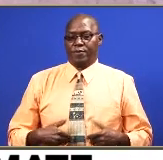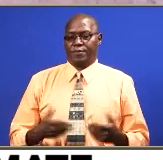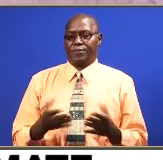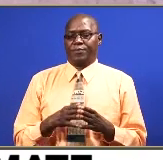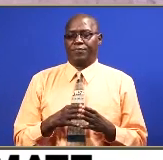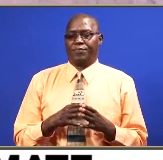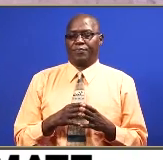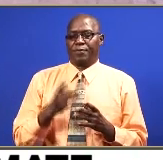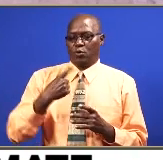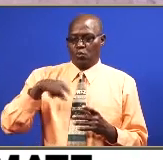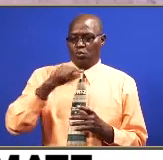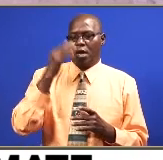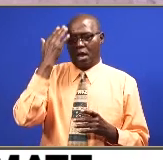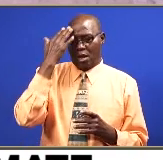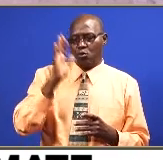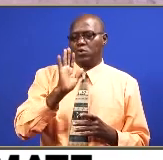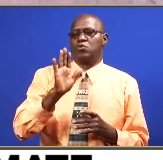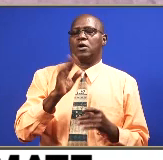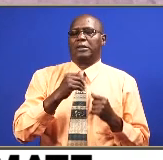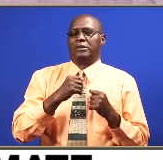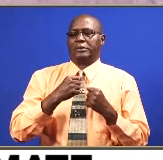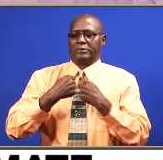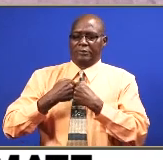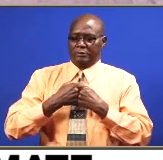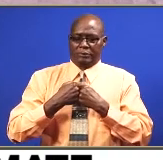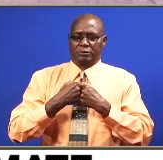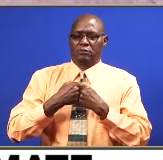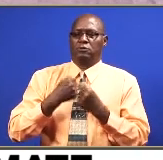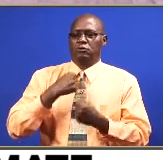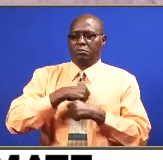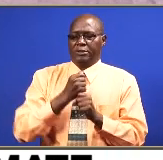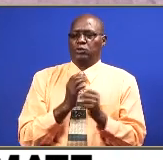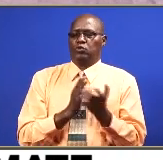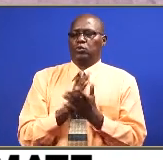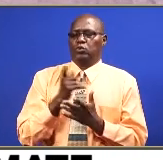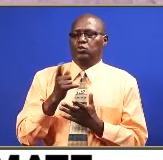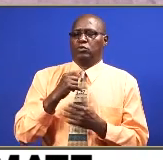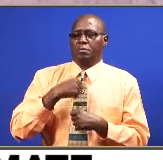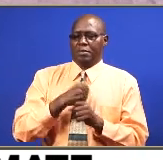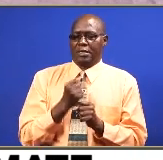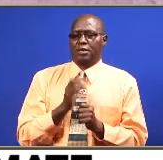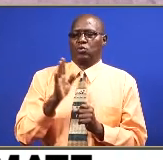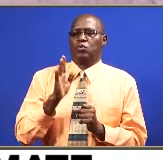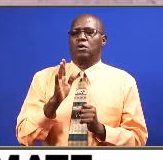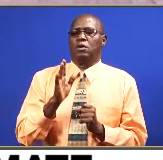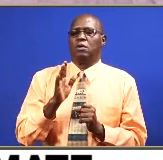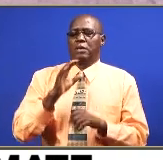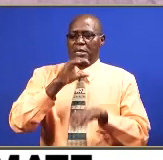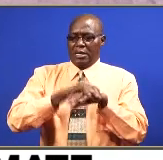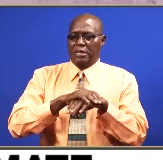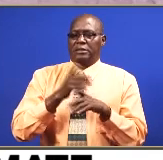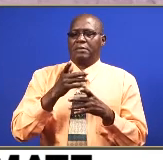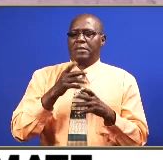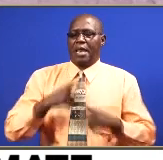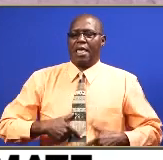of your struggles to ensure you make your ends meet and live in dignity. Self-reliance, creating